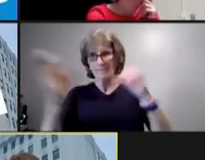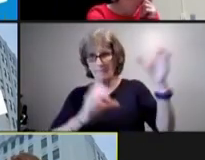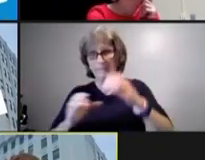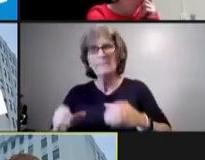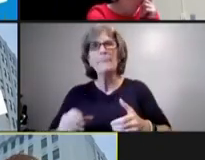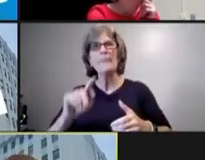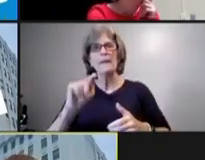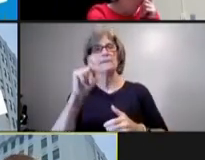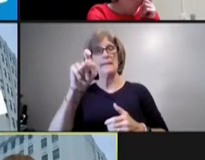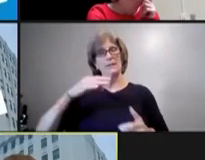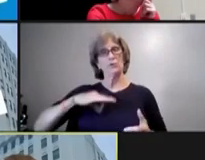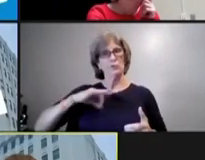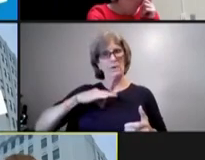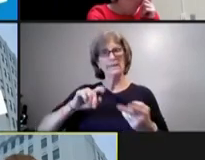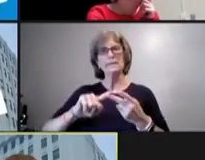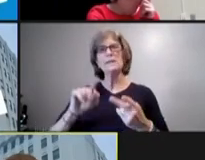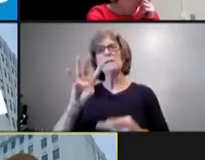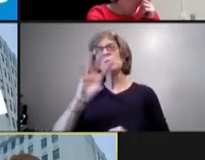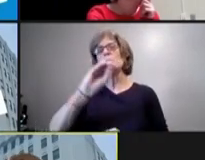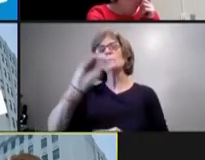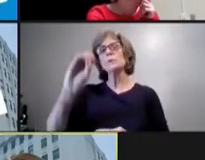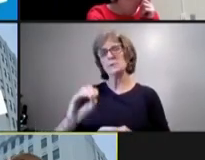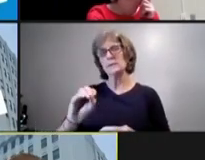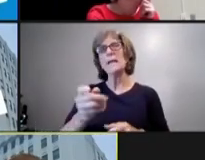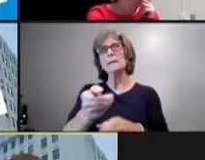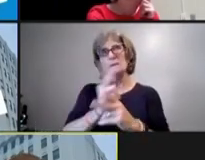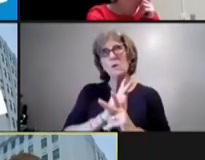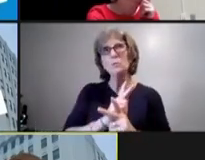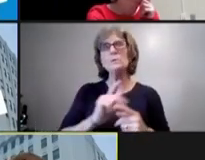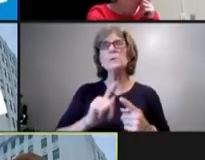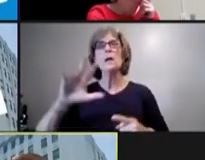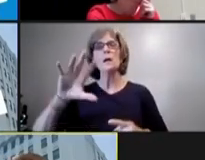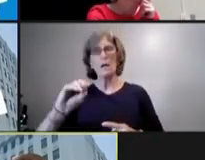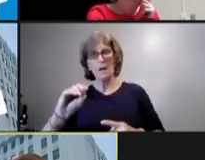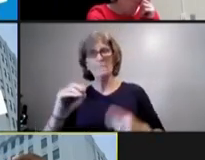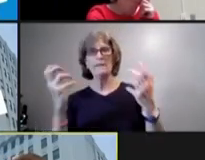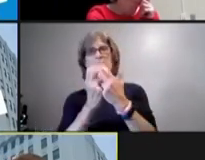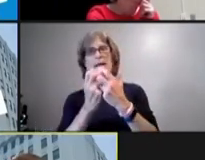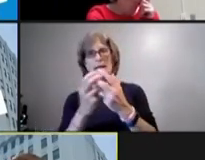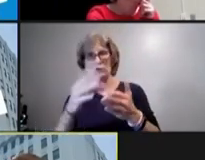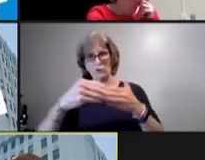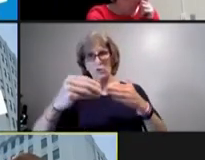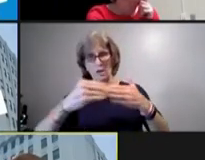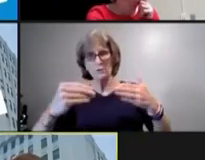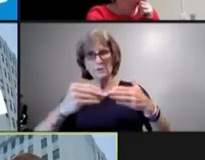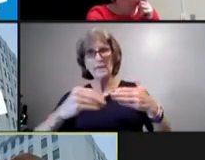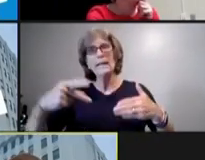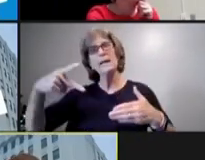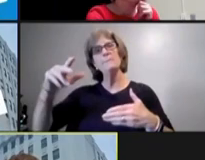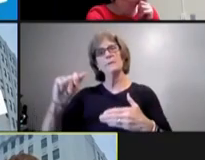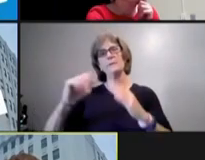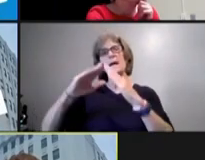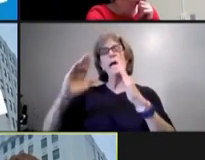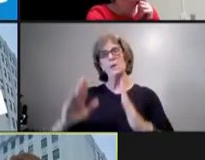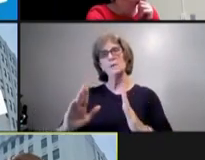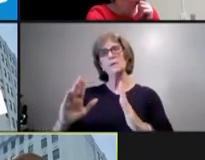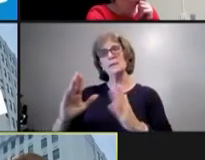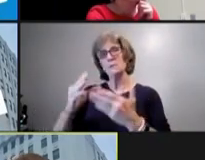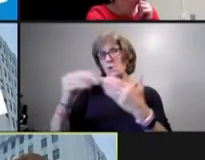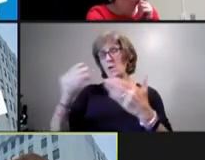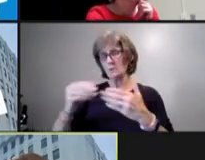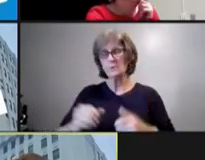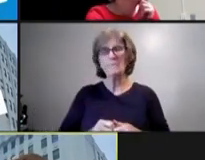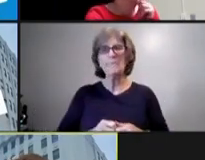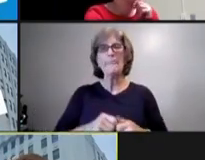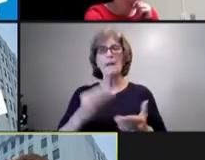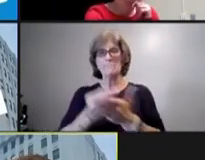credits, Allies and Ross Management and Development Corporation dollars, as well as Pennsylvania Housing Finance Agency dollars. The funds will be